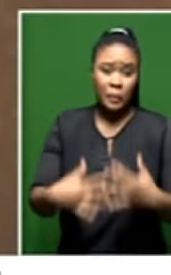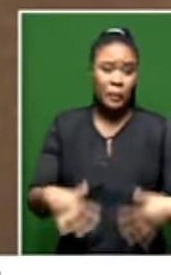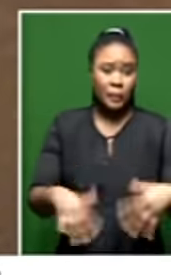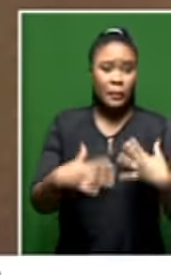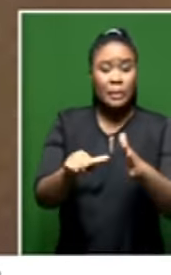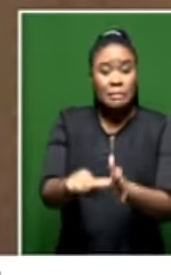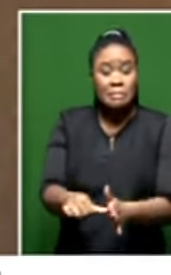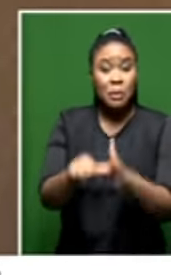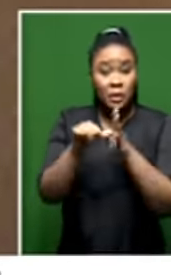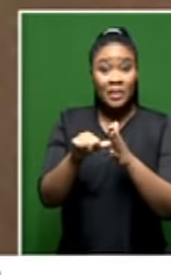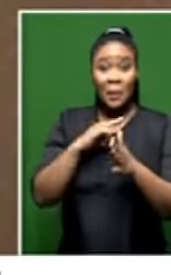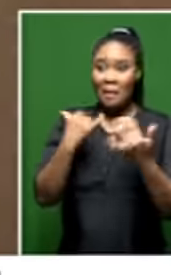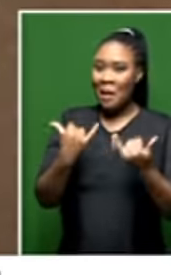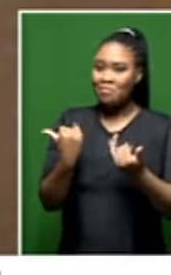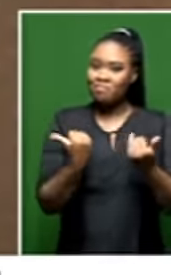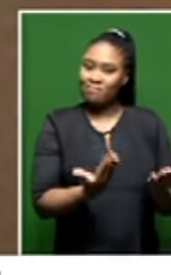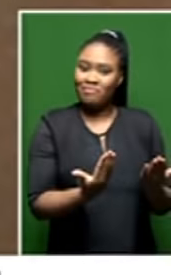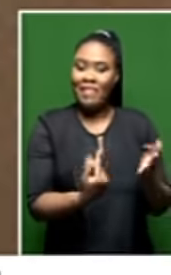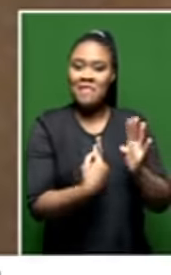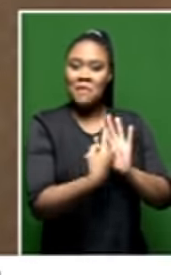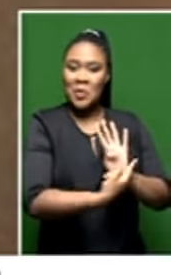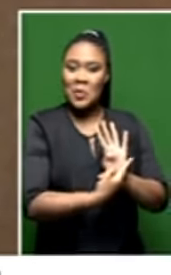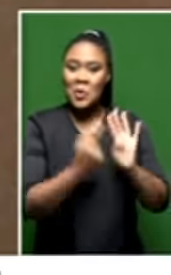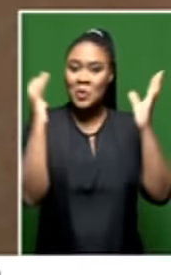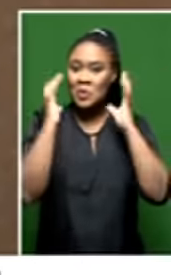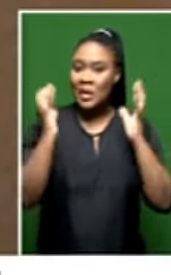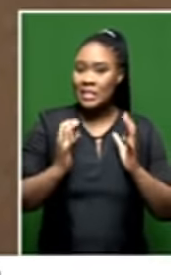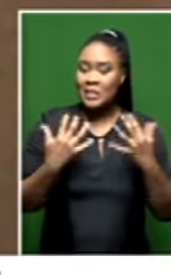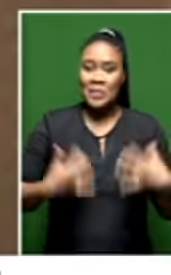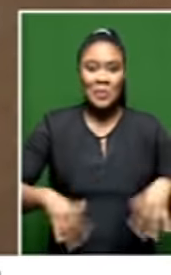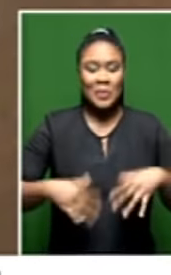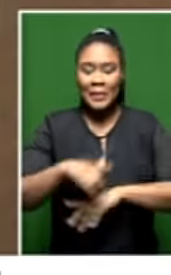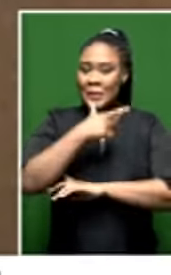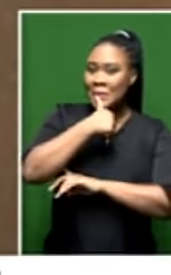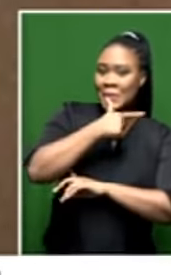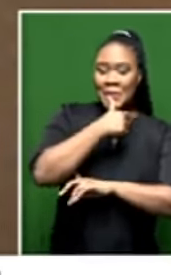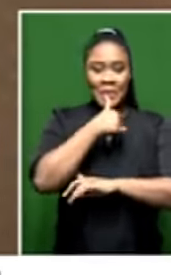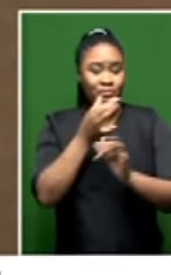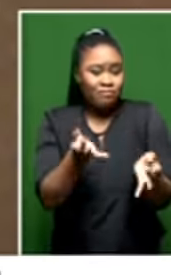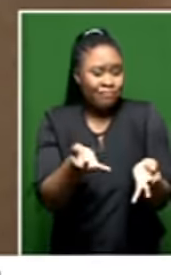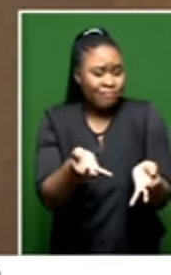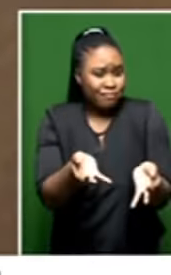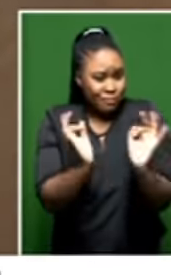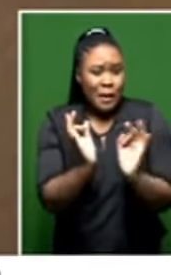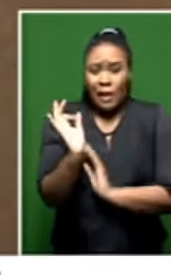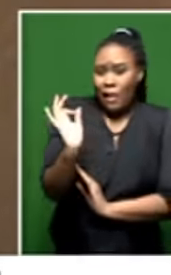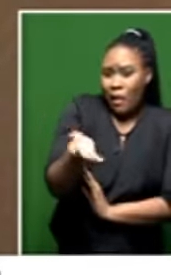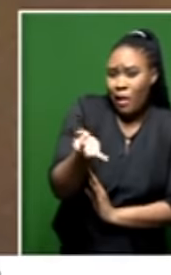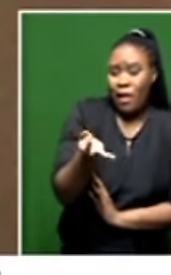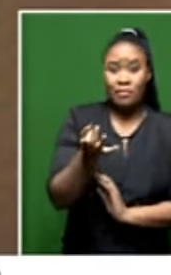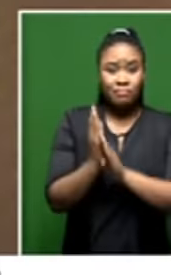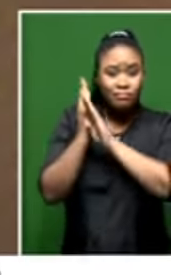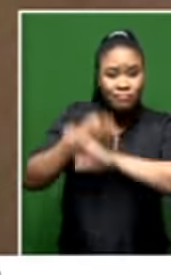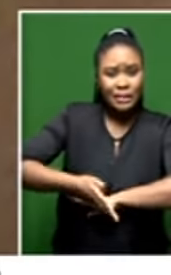four really, really good judges. And we are actually spoiled for choice because all of them have excellent track